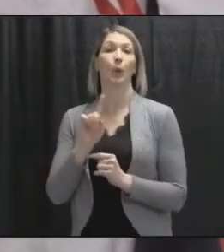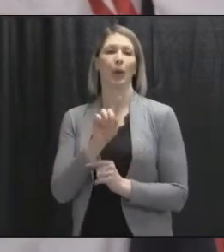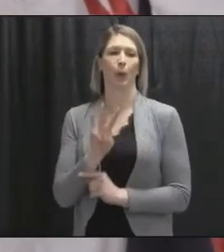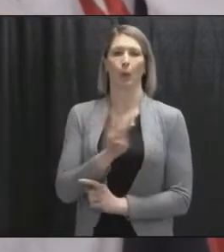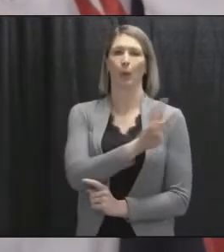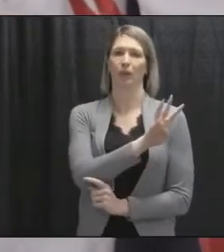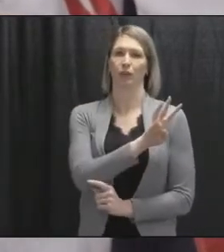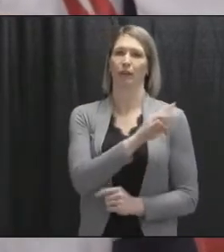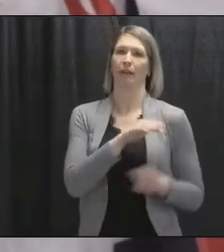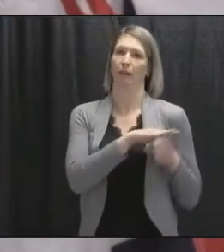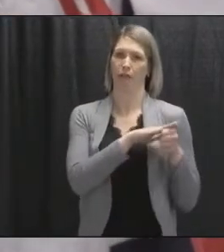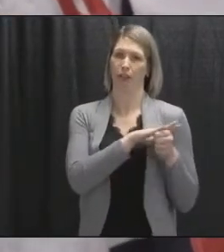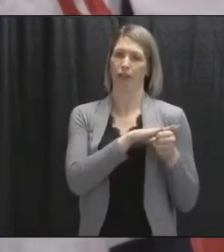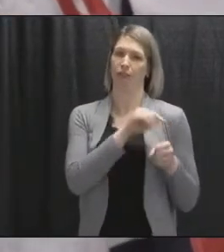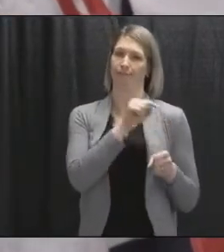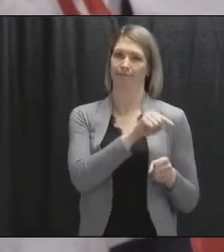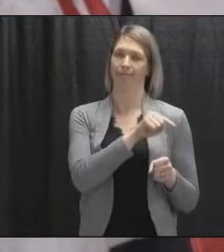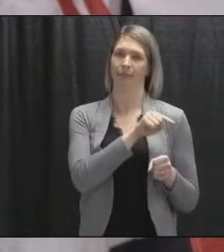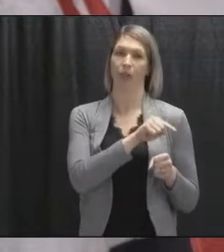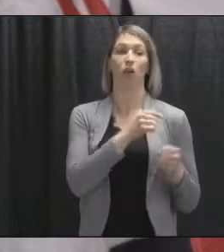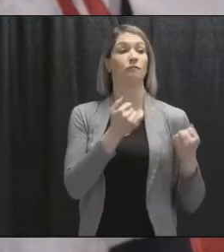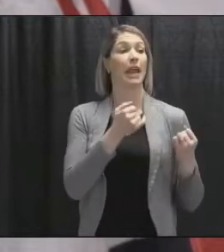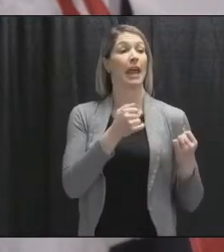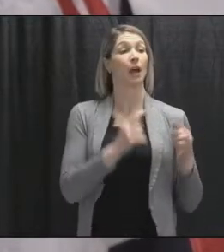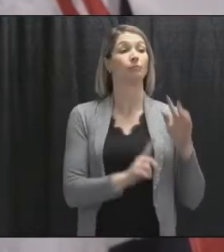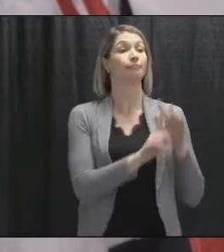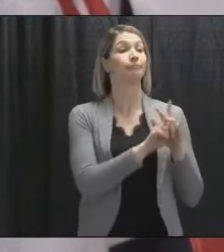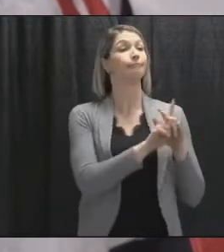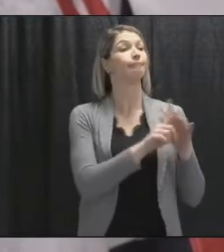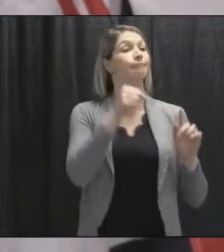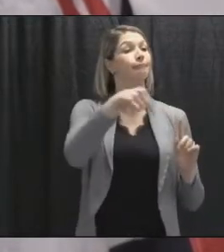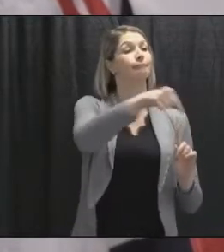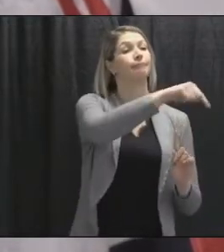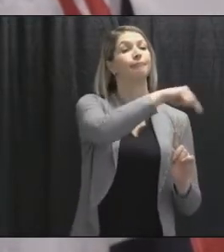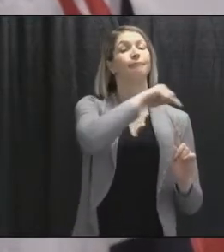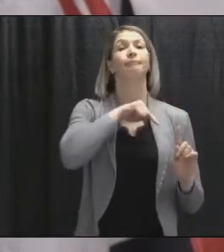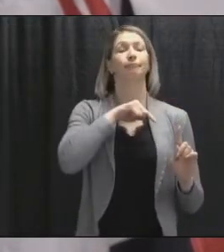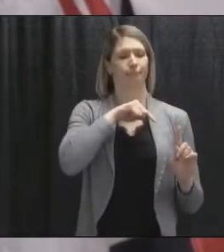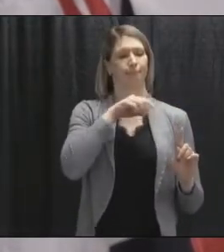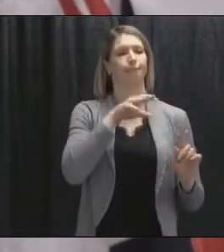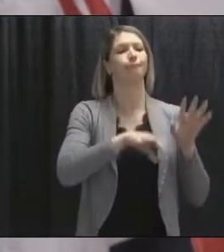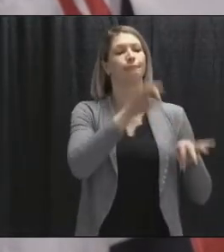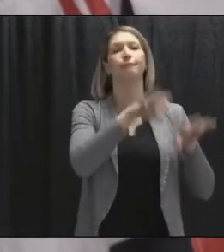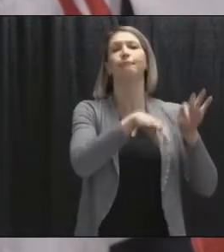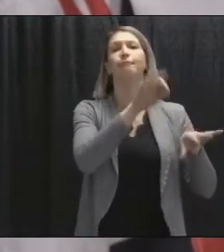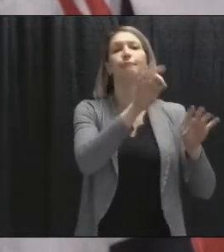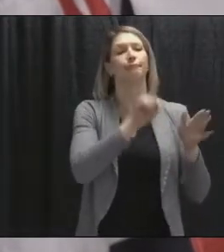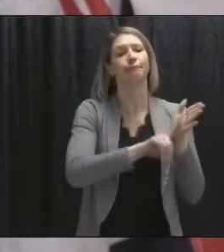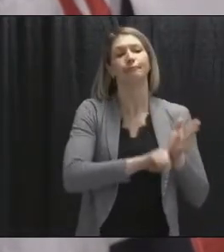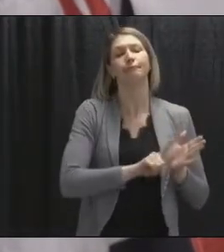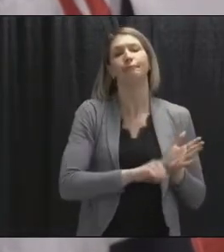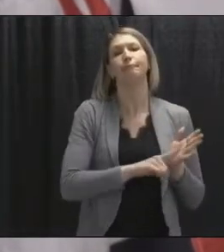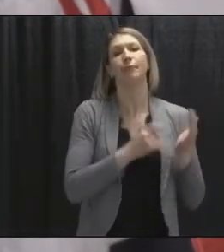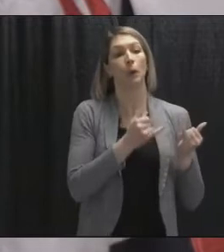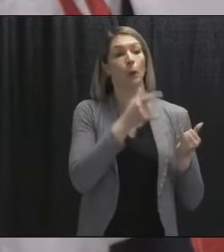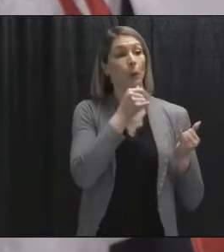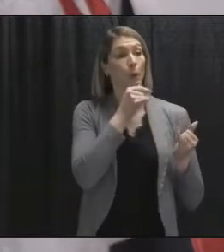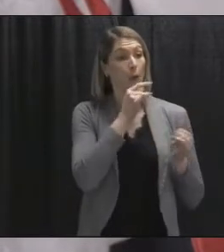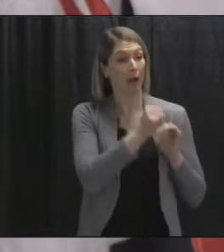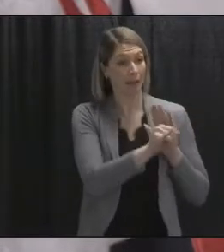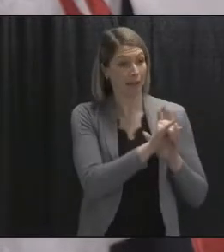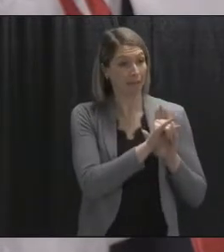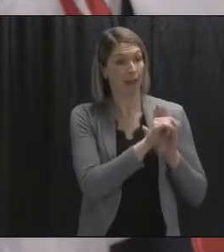Region. Public health contact tracing is ongoing, and everyone who is identified as a close contact will be asked to